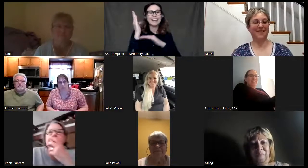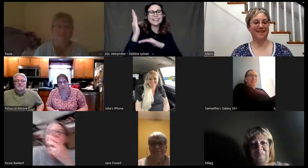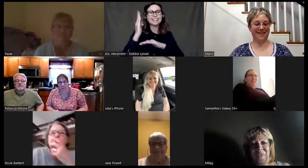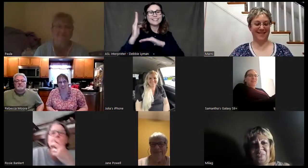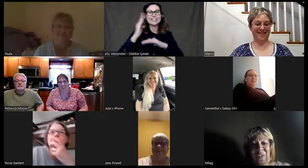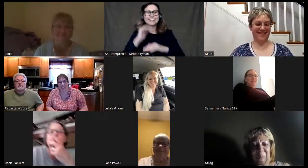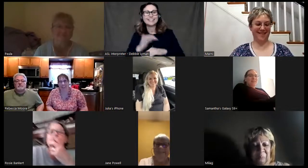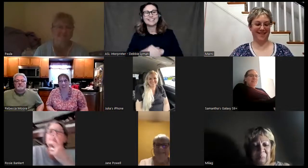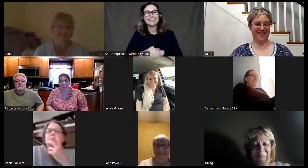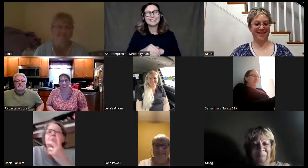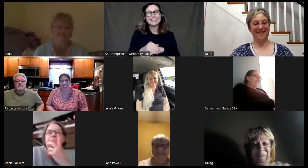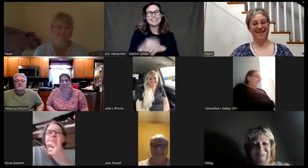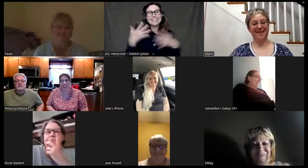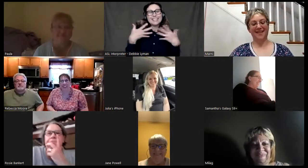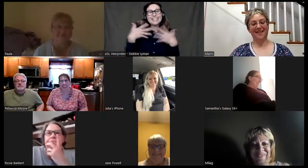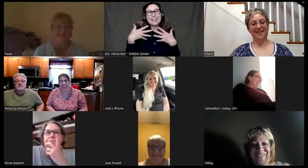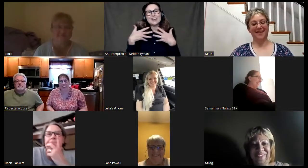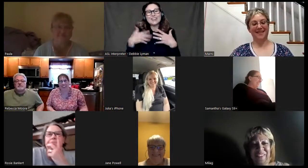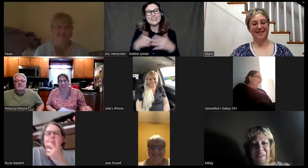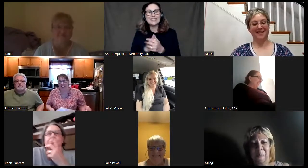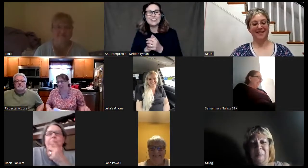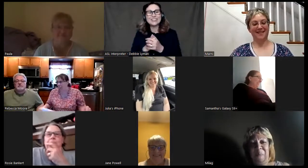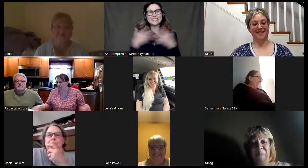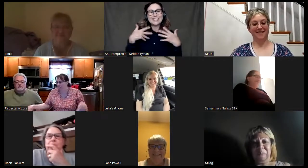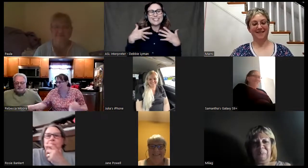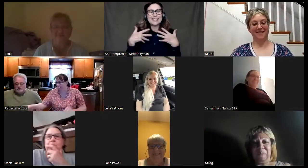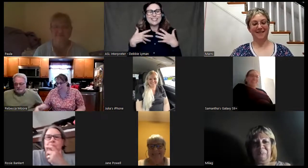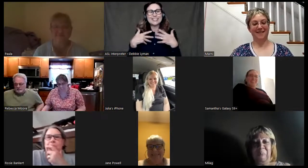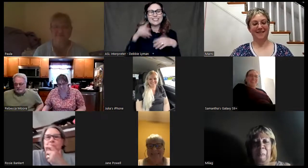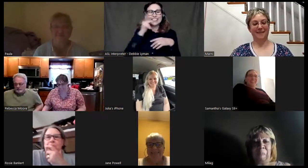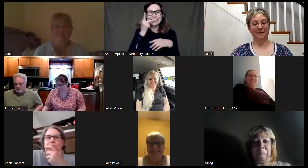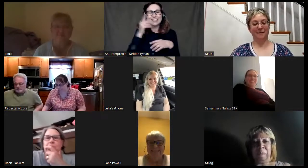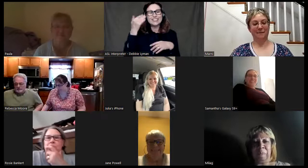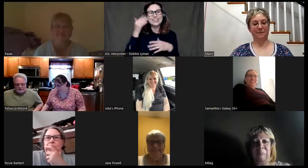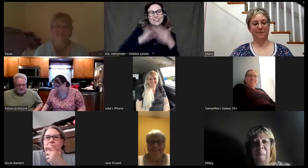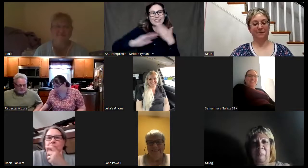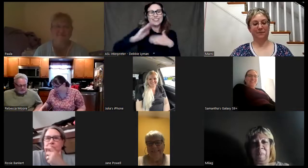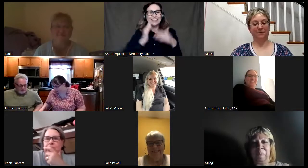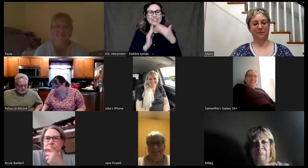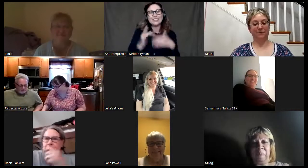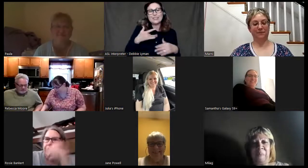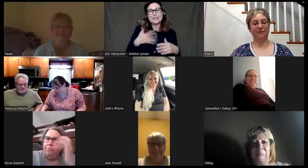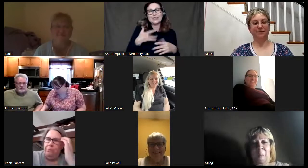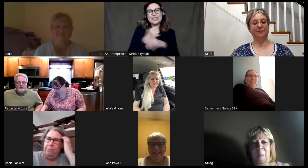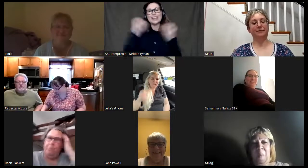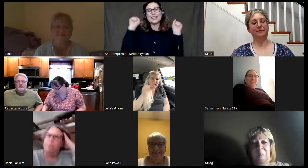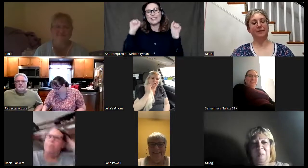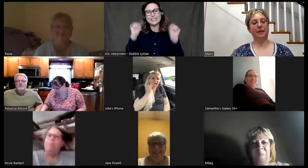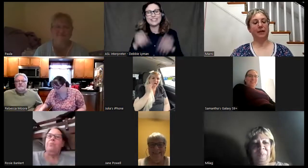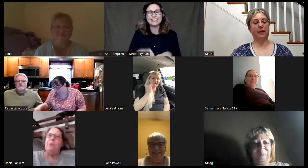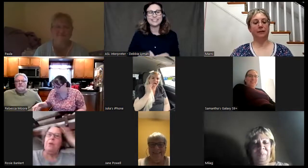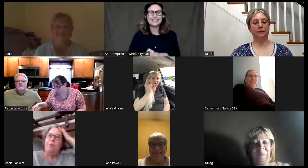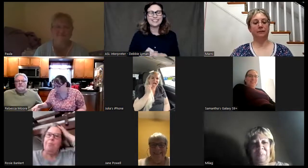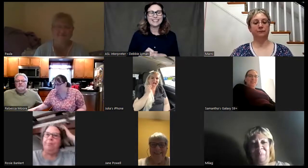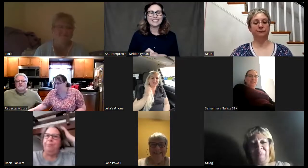Karate. Does that scare you? Does that scare you? Your kids know karate, or do you feel